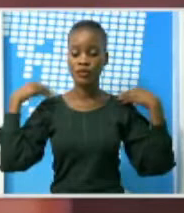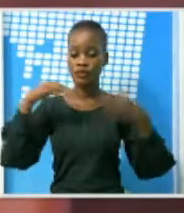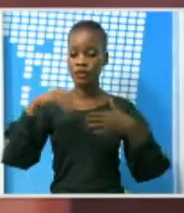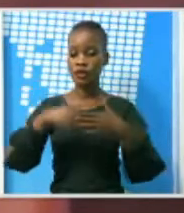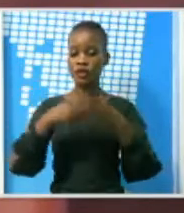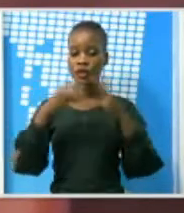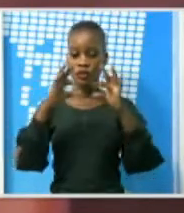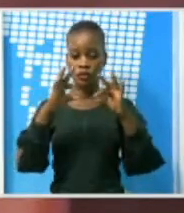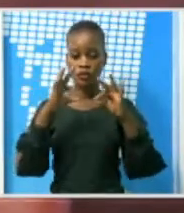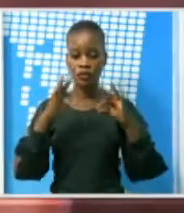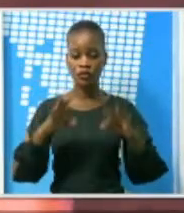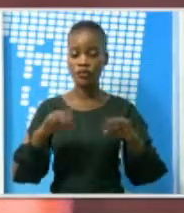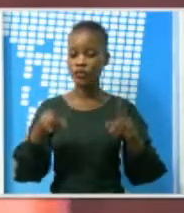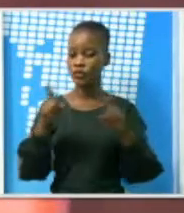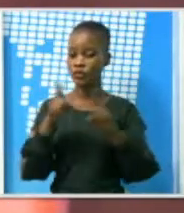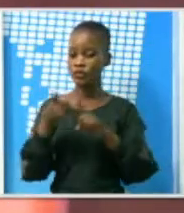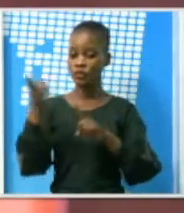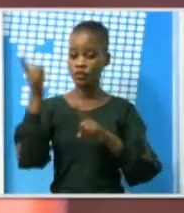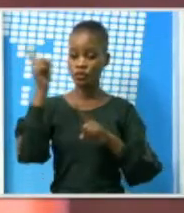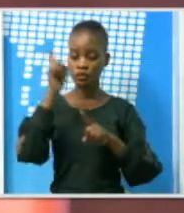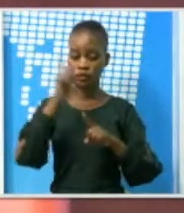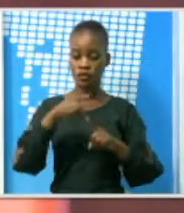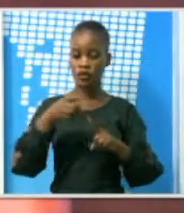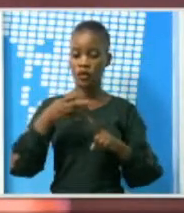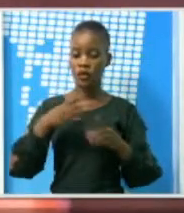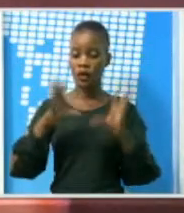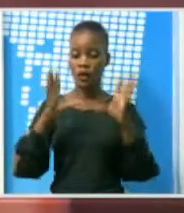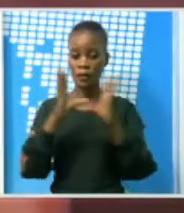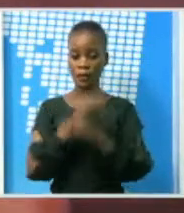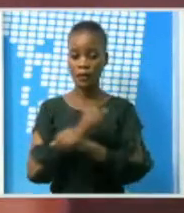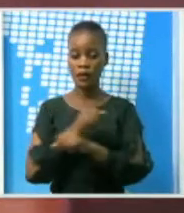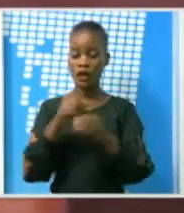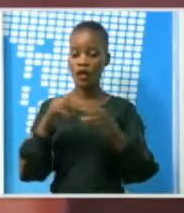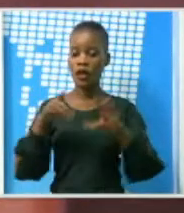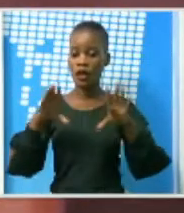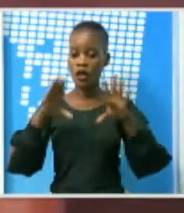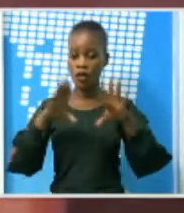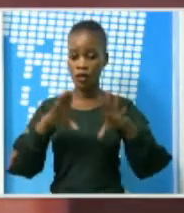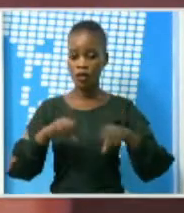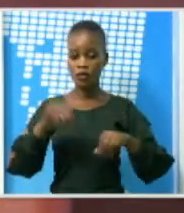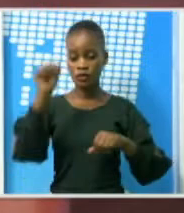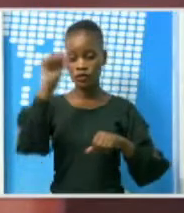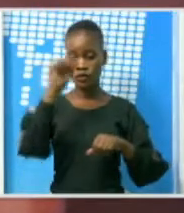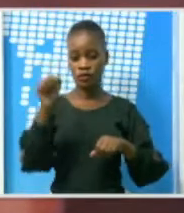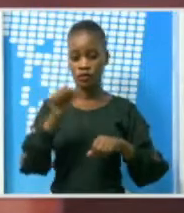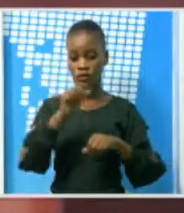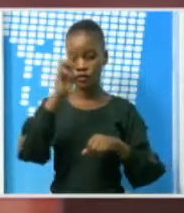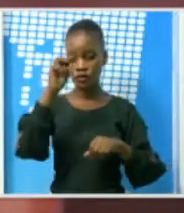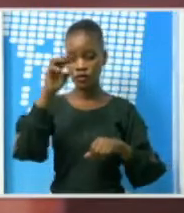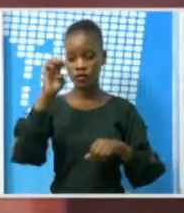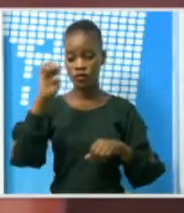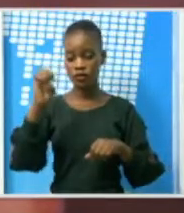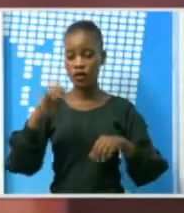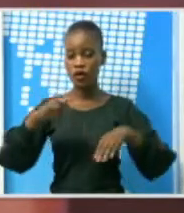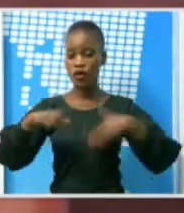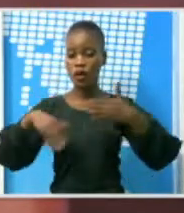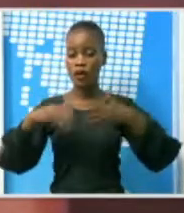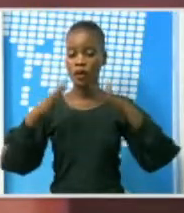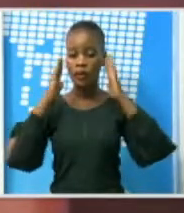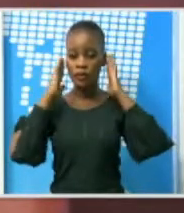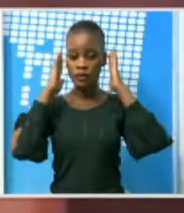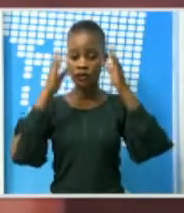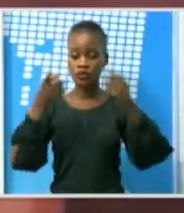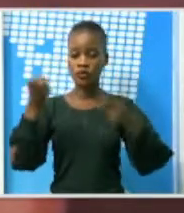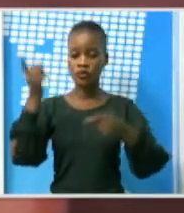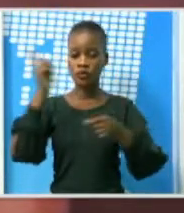and energy efficiency. Last week, actually, the SNV launched a program called